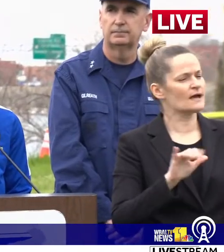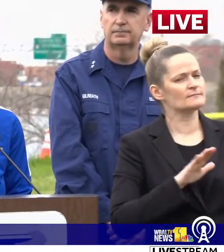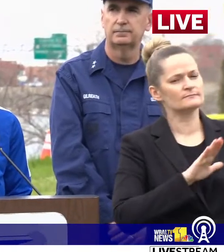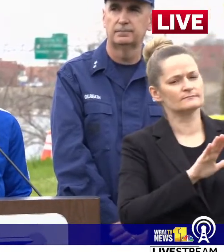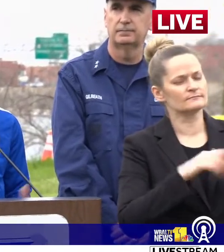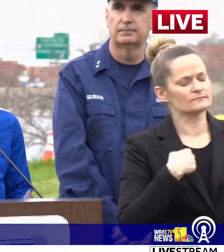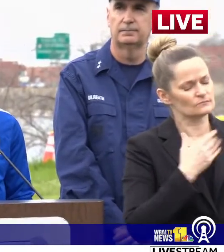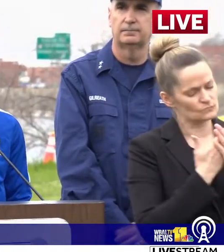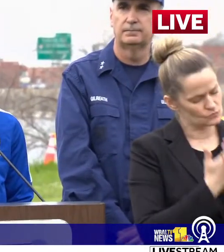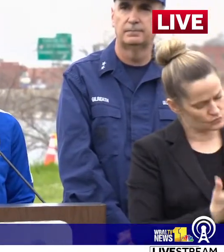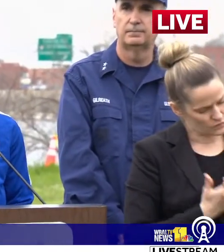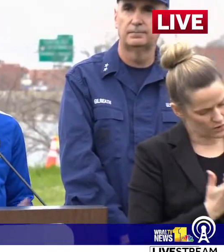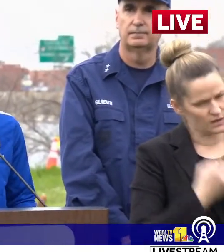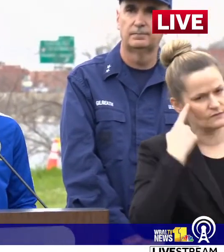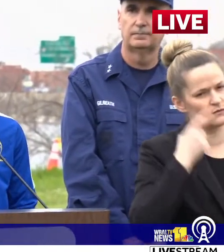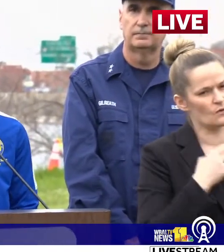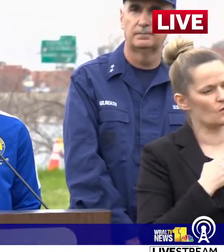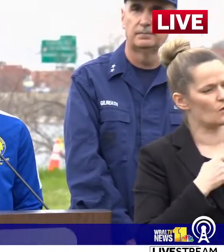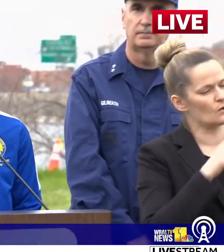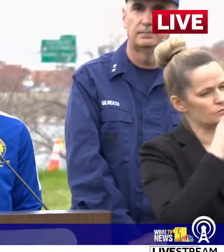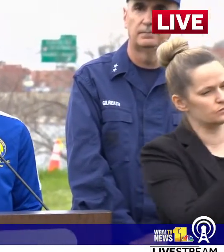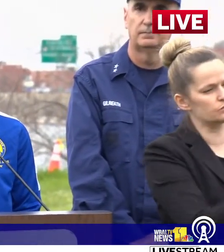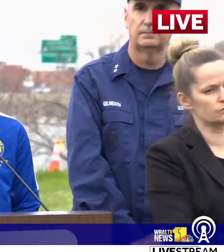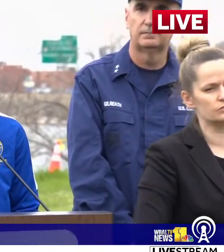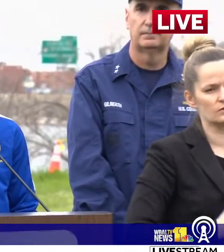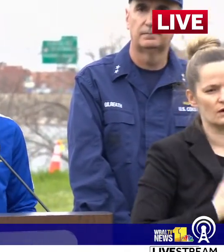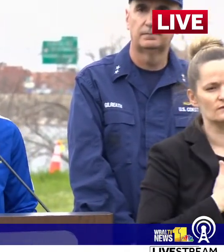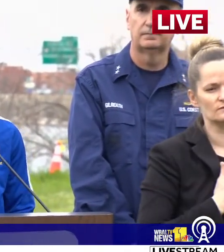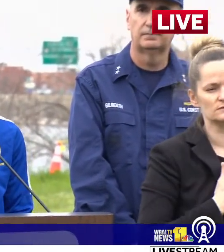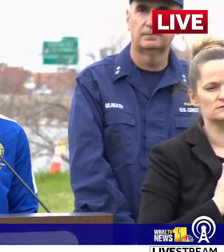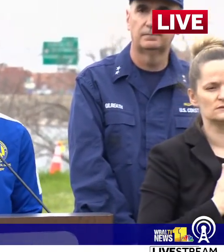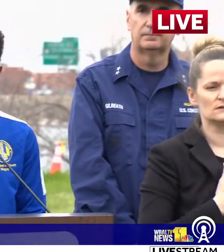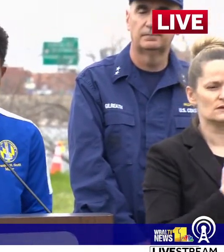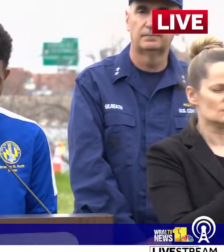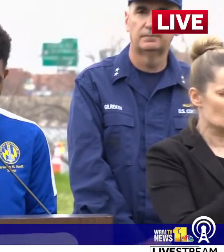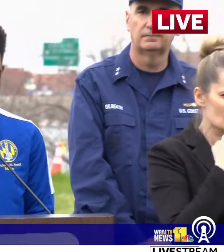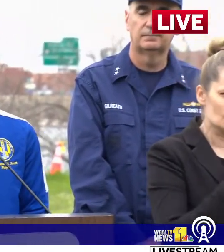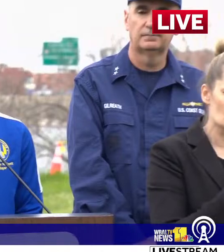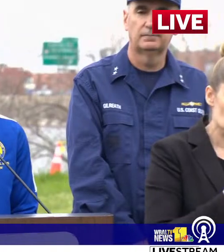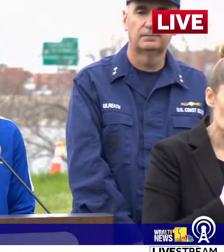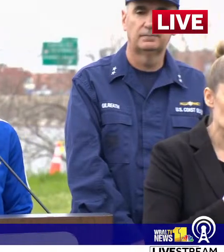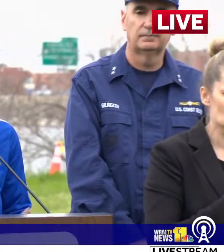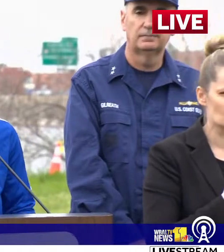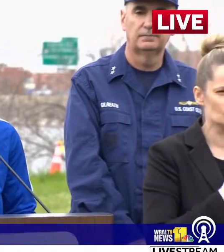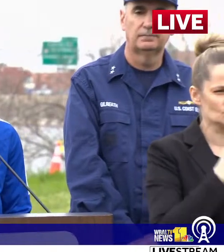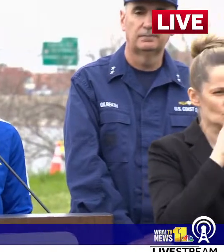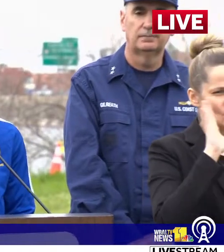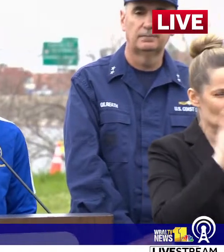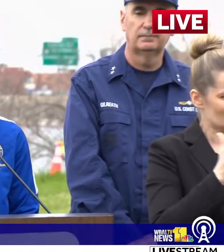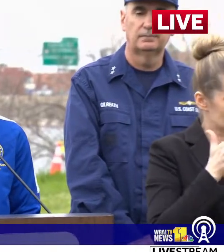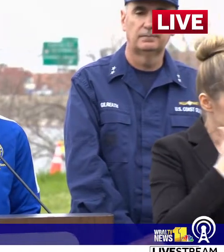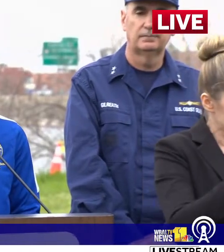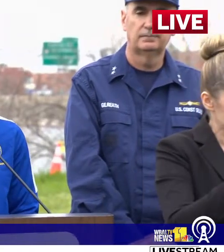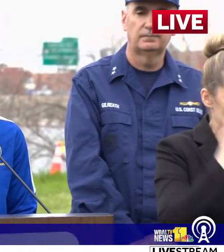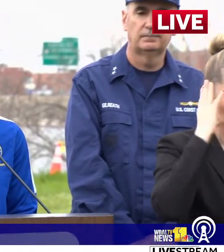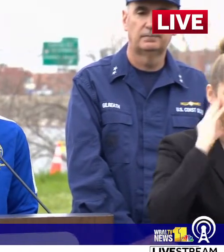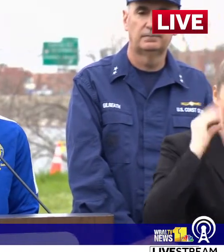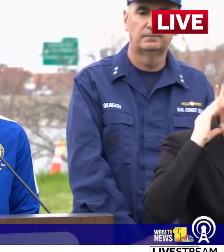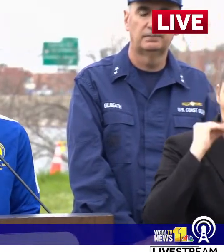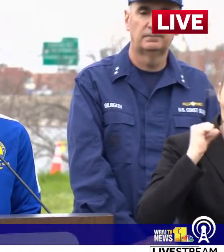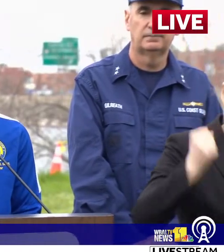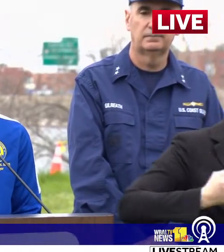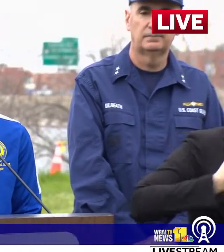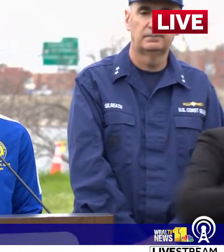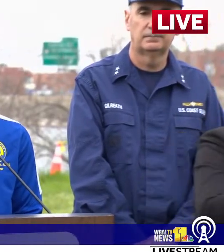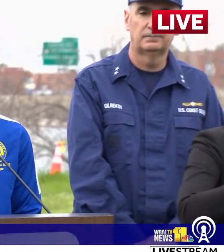we've lost in this tragedy and with those who are bracing for the impacts that our city and our state will confront over the coming